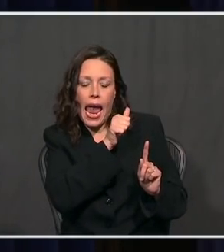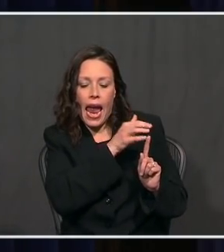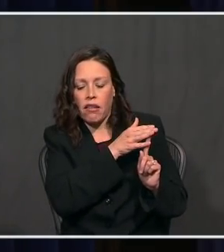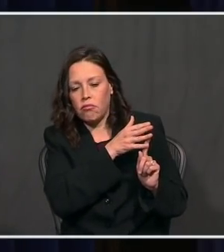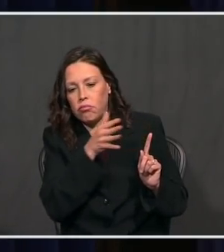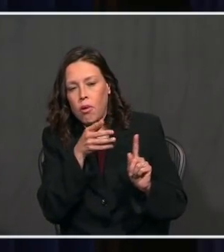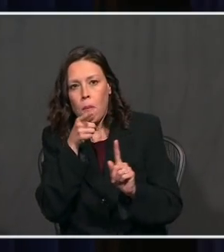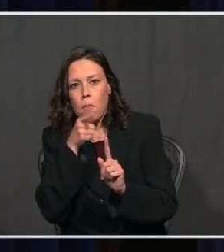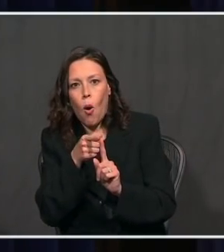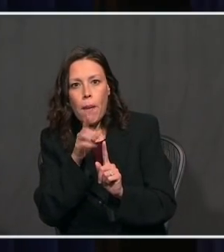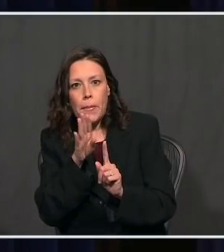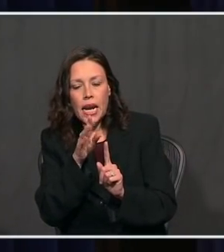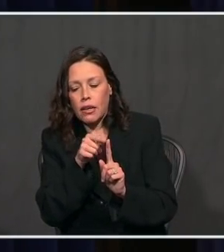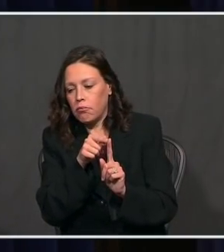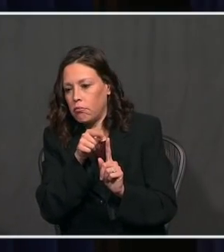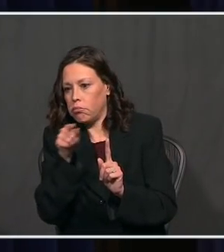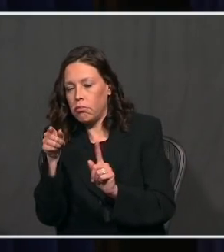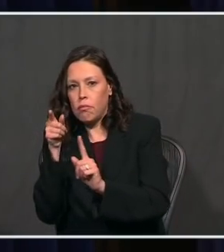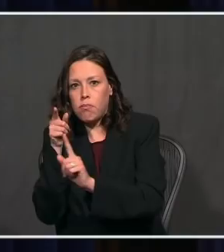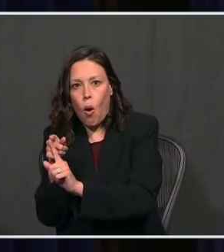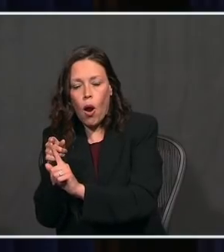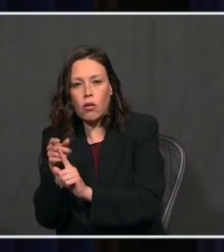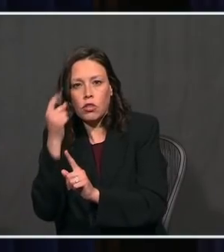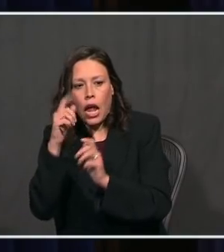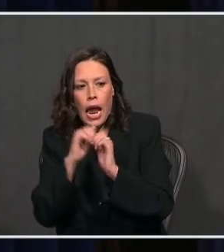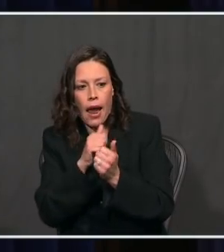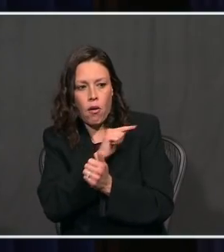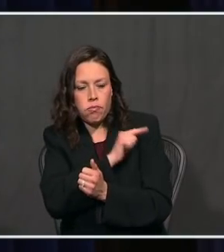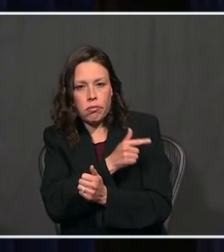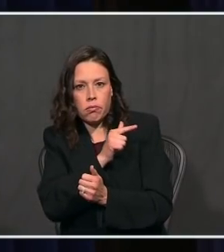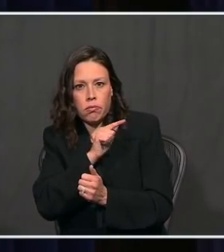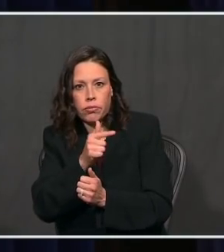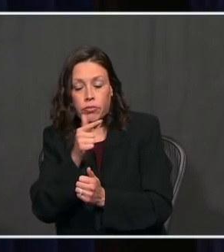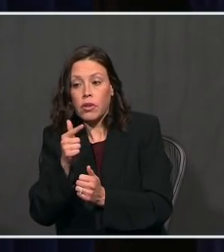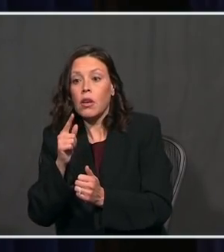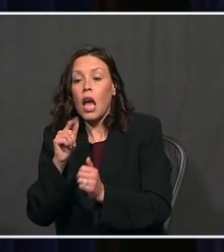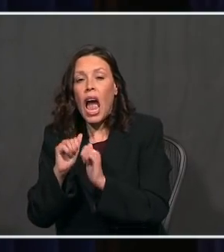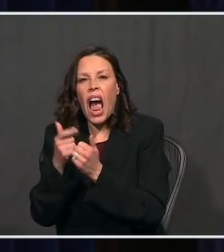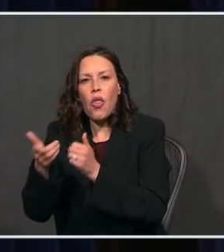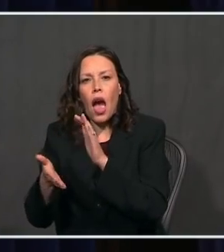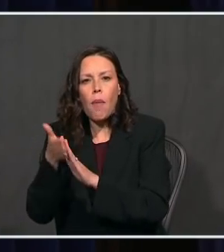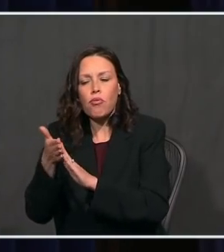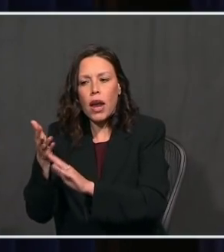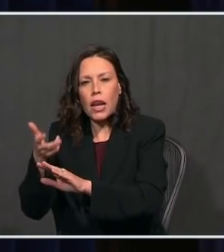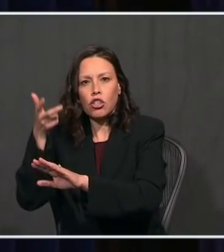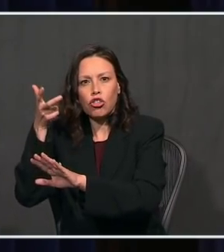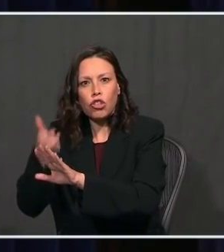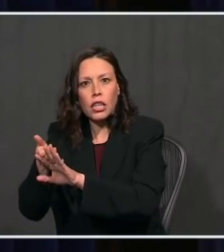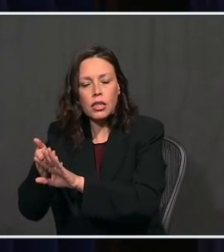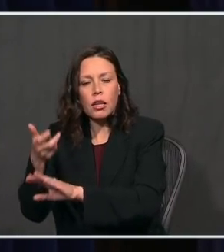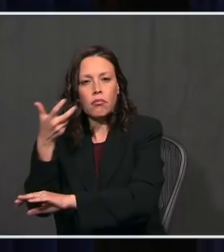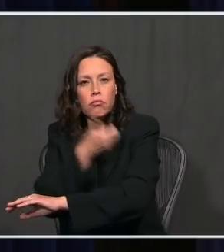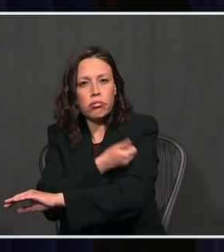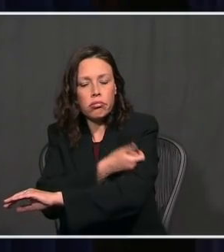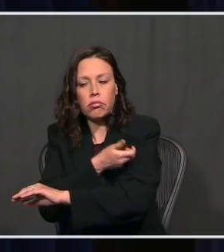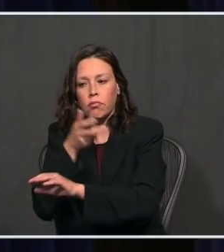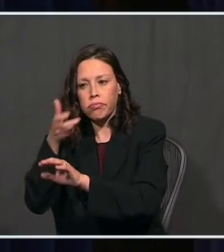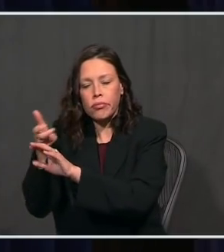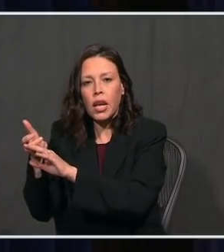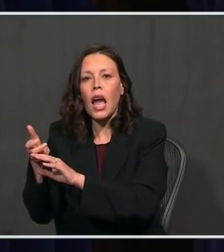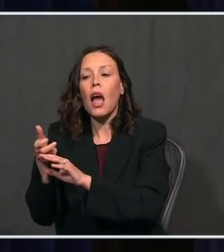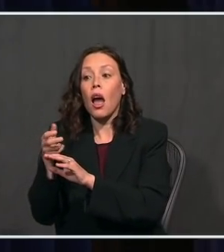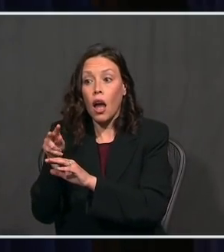will understand how the vaccine is being administered in arms, and we will continue to flow vaccine